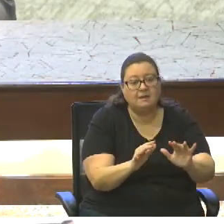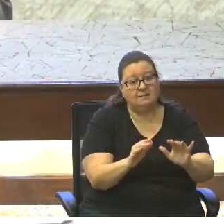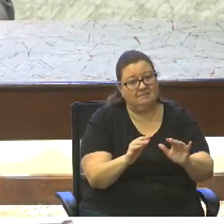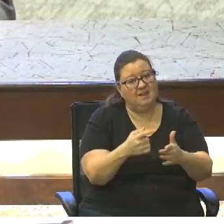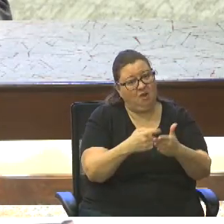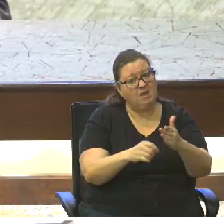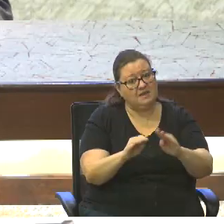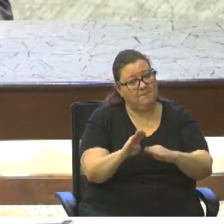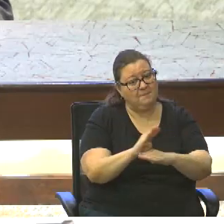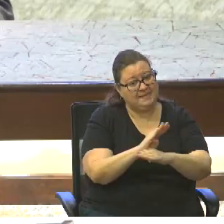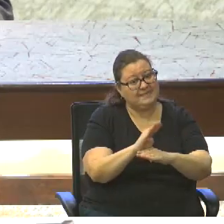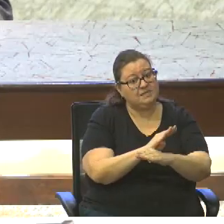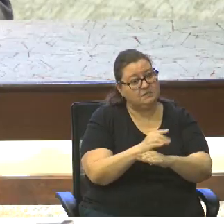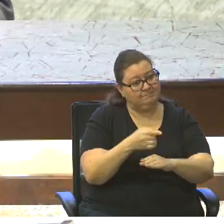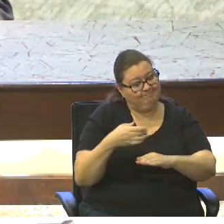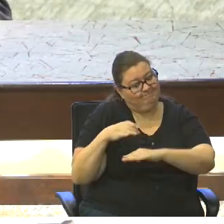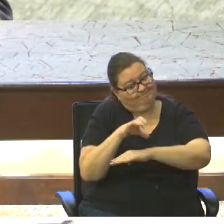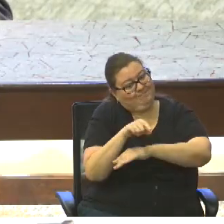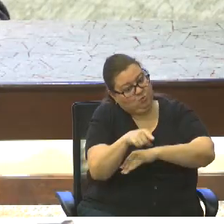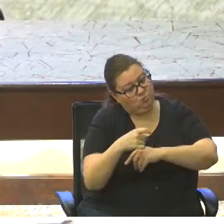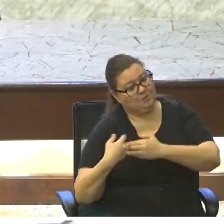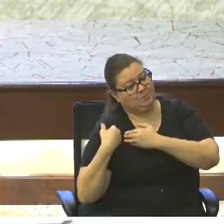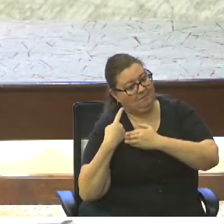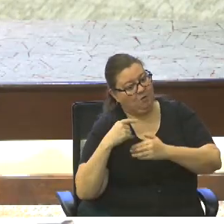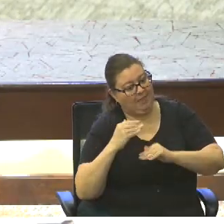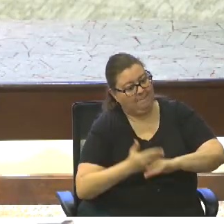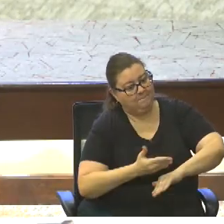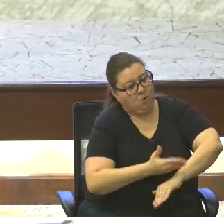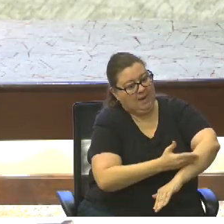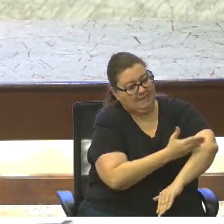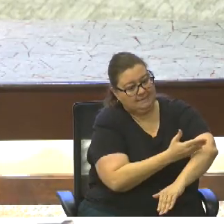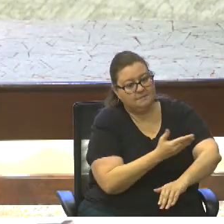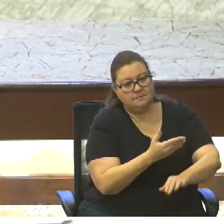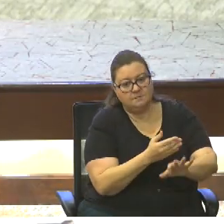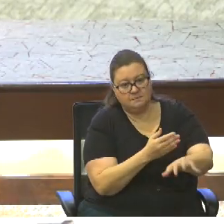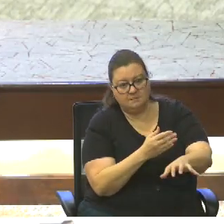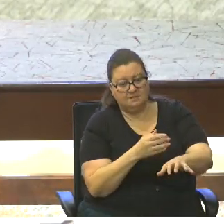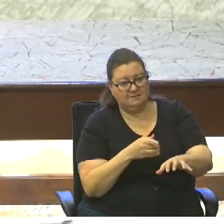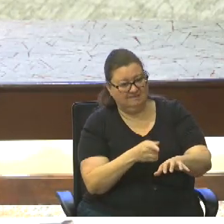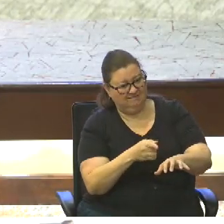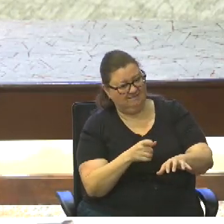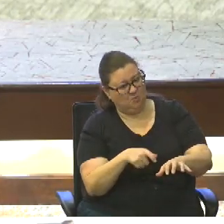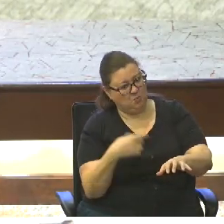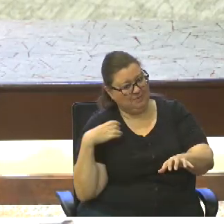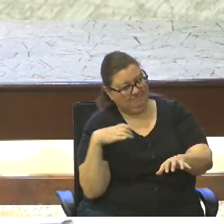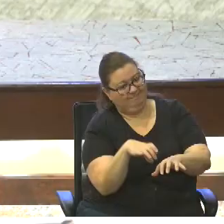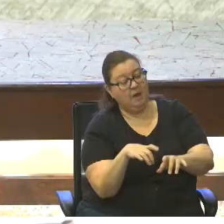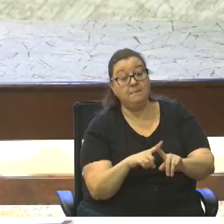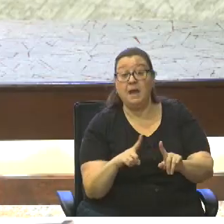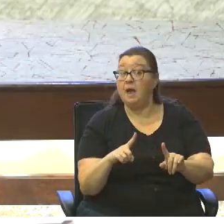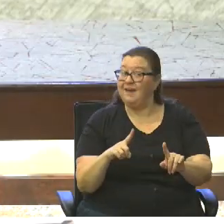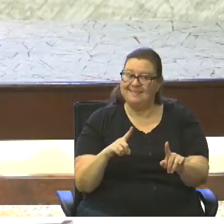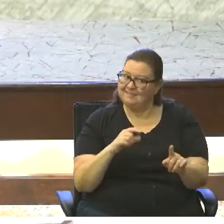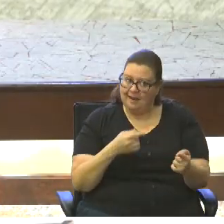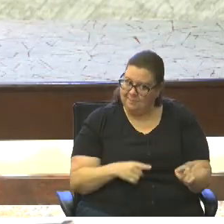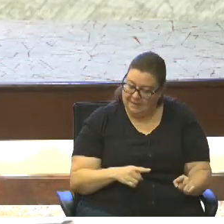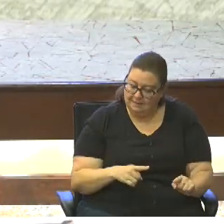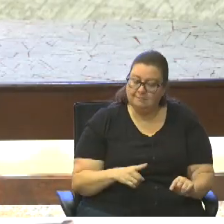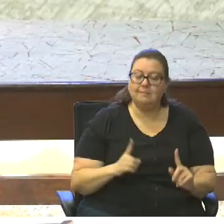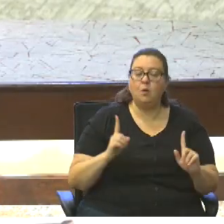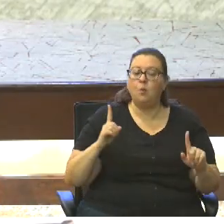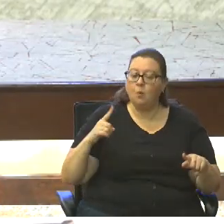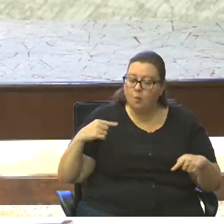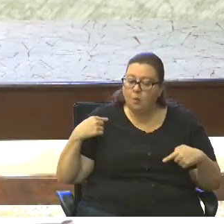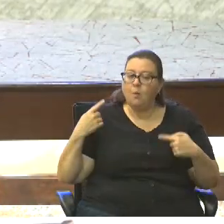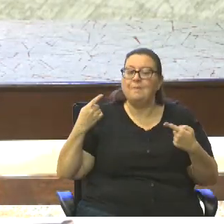tenants should be bearing the cost of those upgrades. What's been happening for a long time is that as tenants have